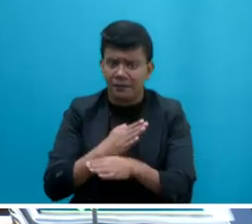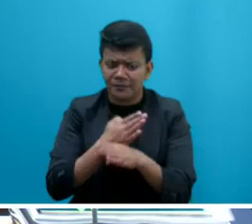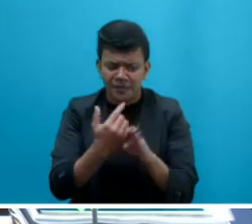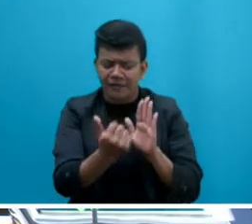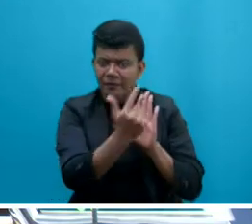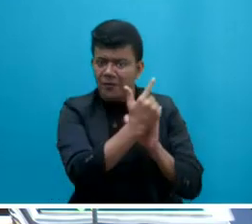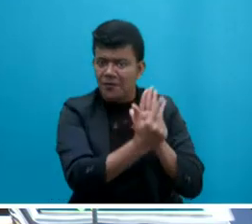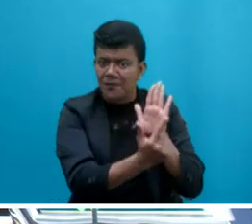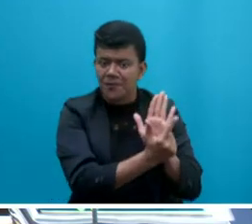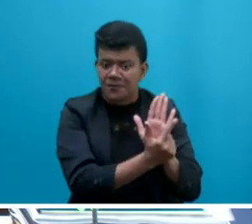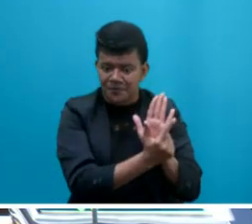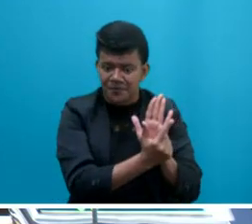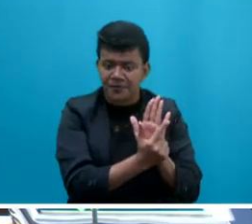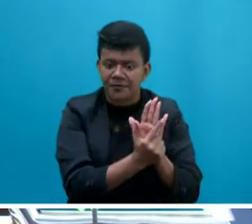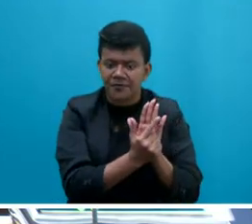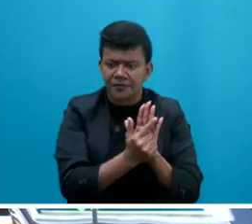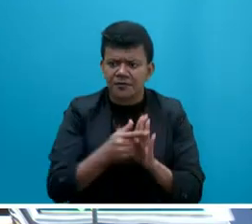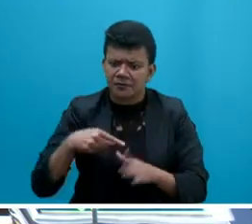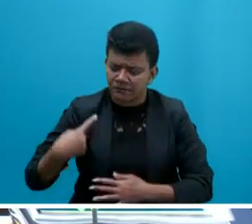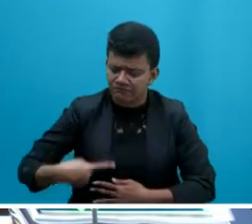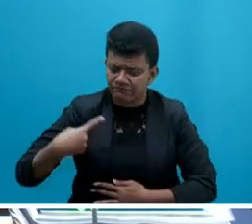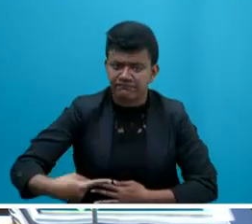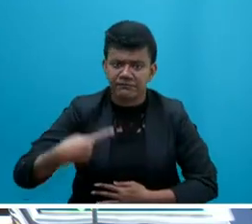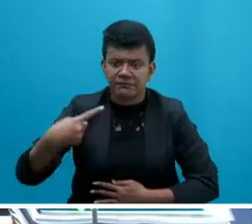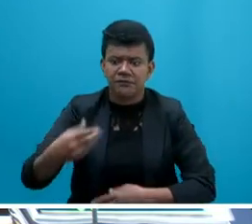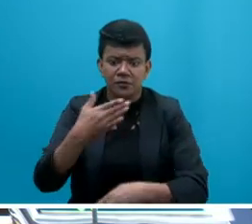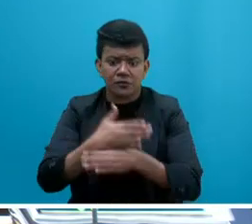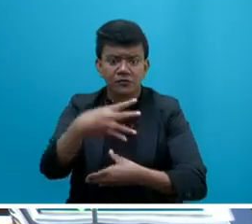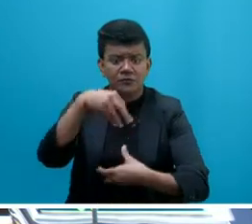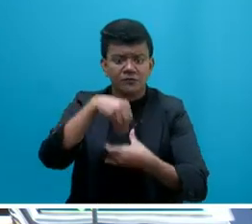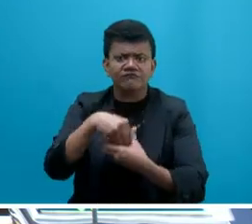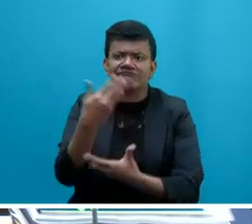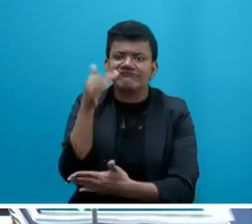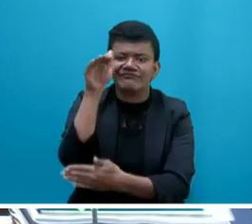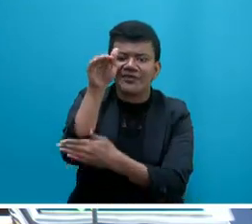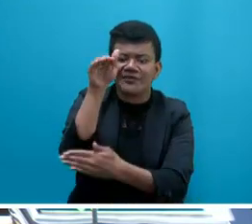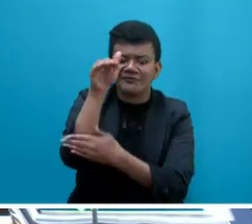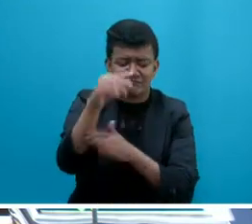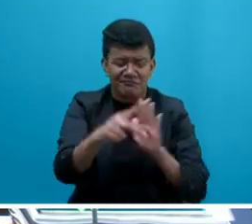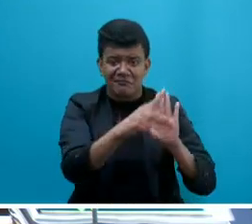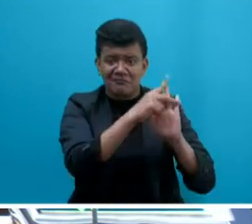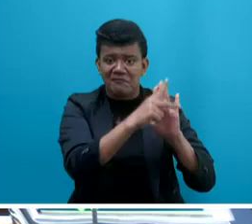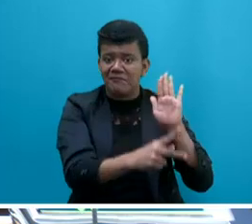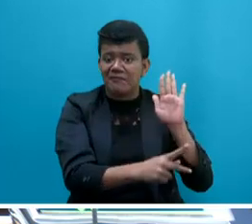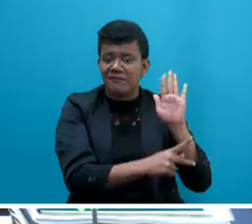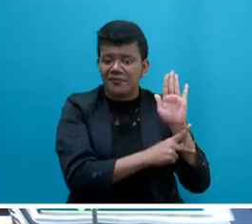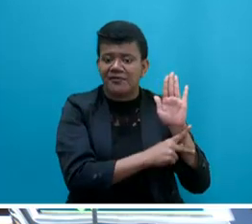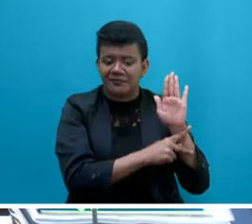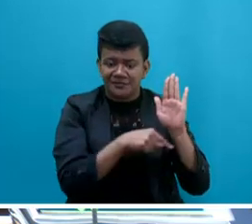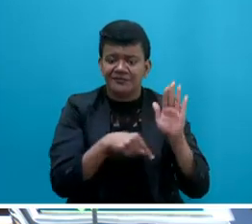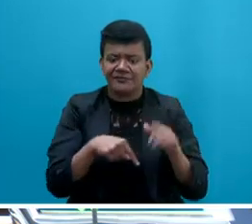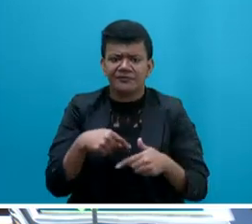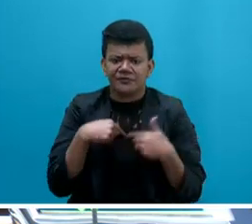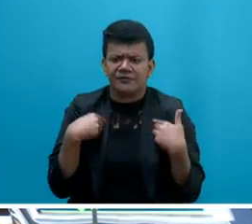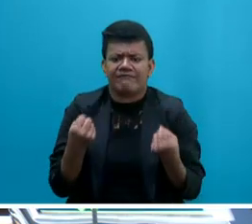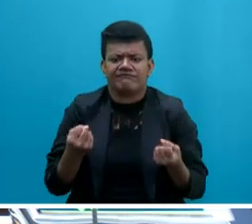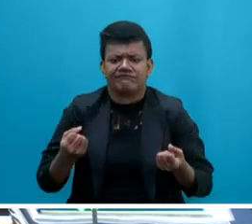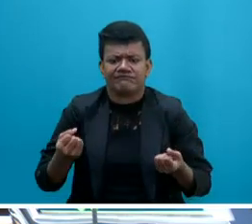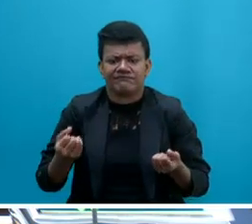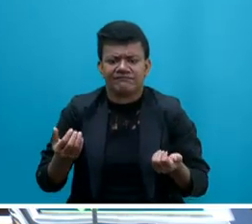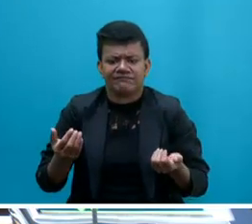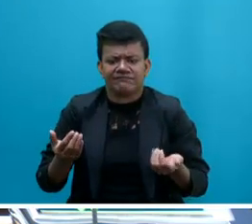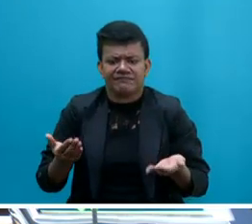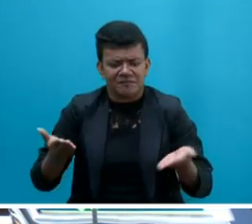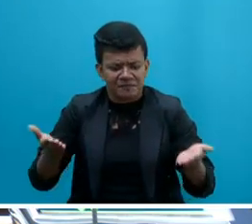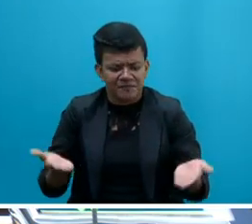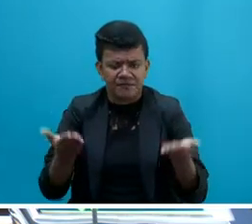to emphasize in our foreign policy. Mr. Speaker, sir, we are building for the future. We are